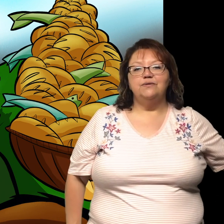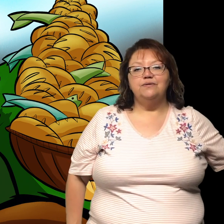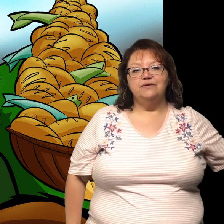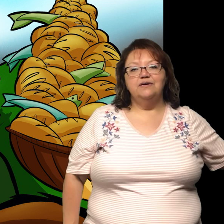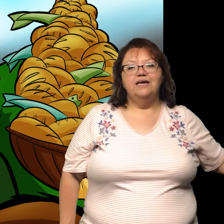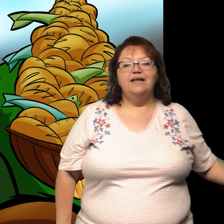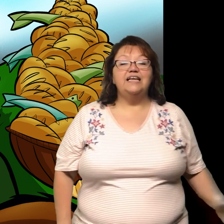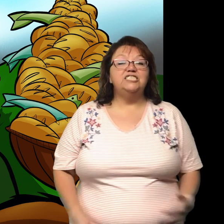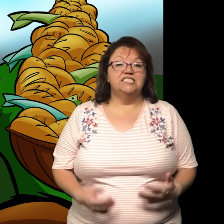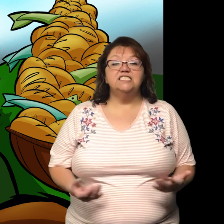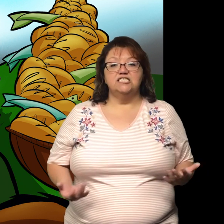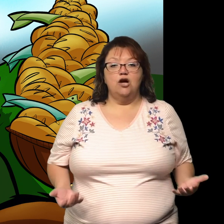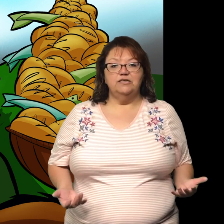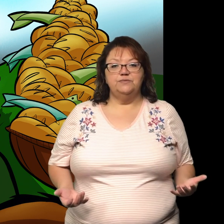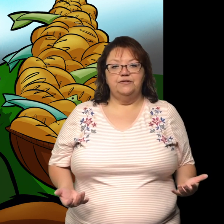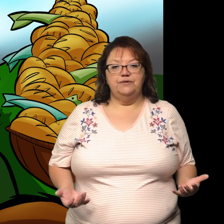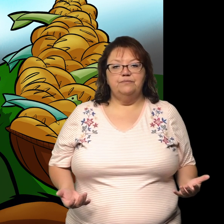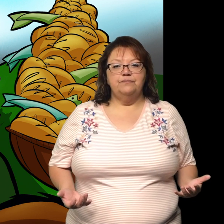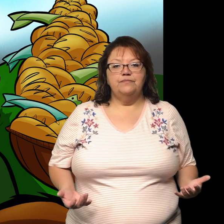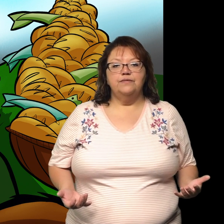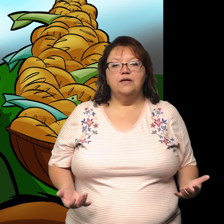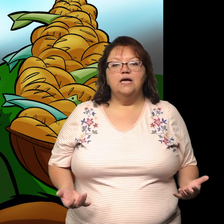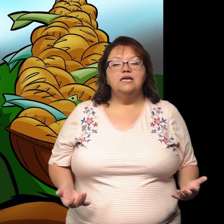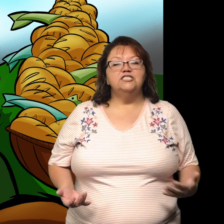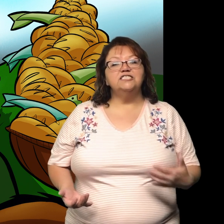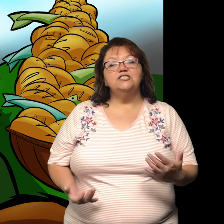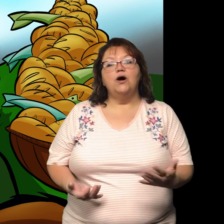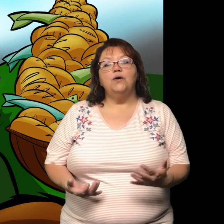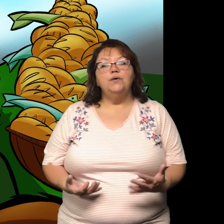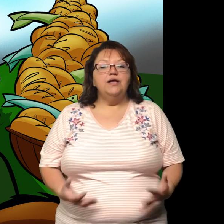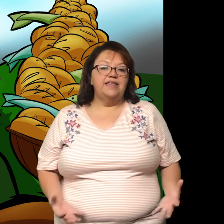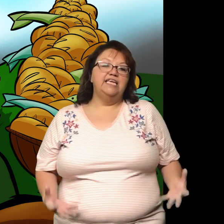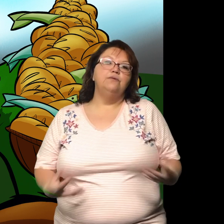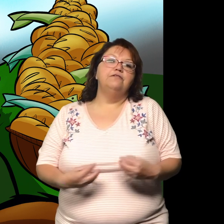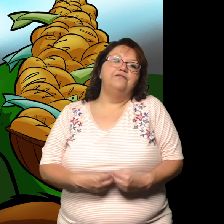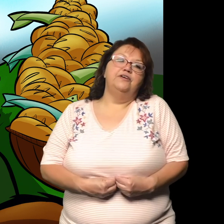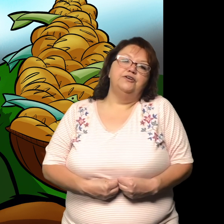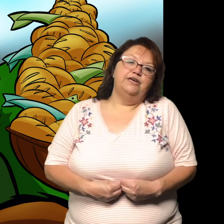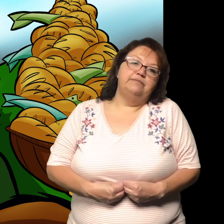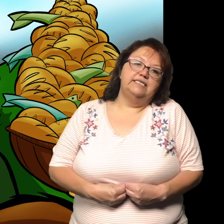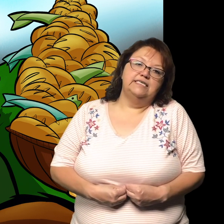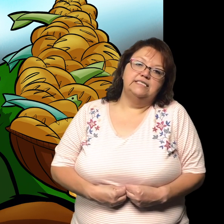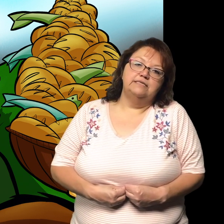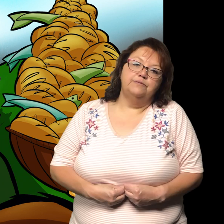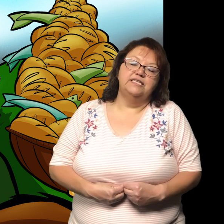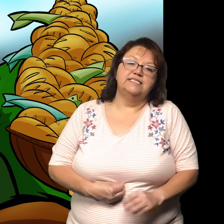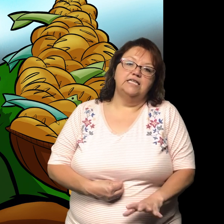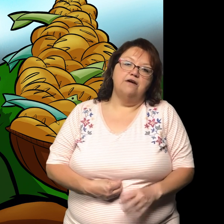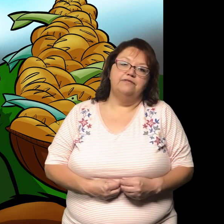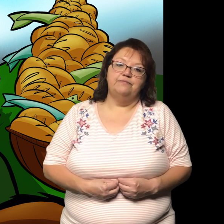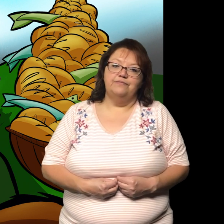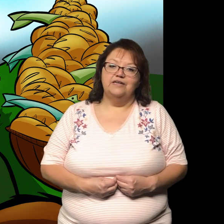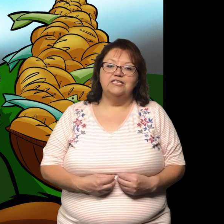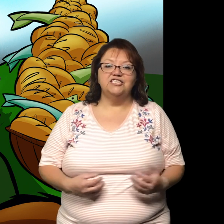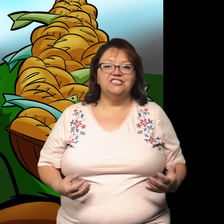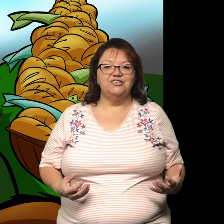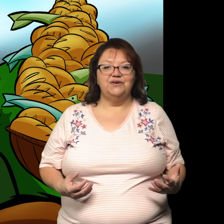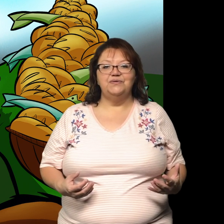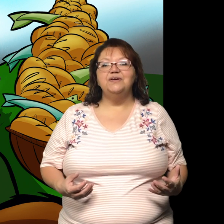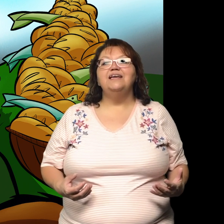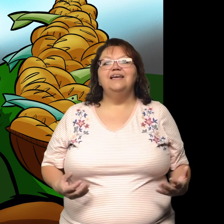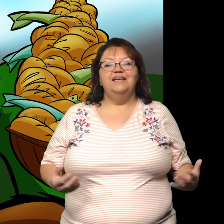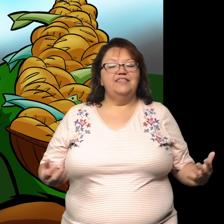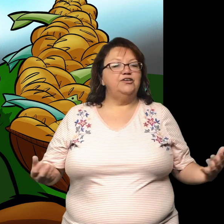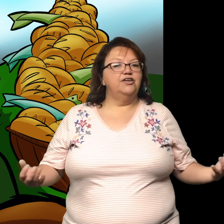Just know that Jesus is always with you. Just know that he will fill your emptiness with his love. Just